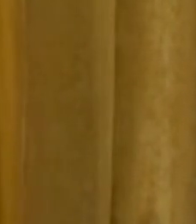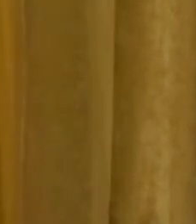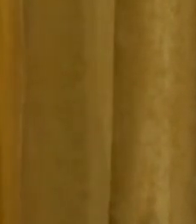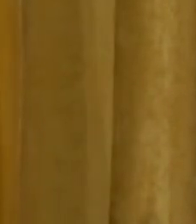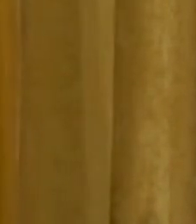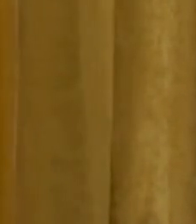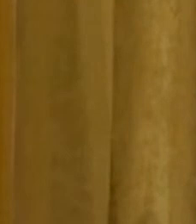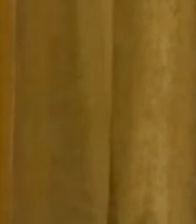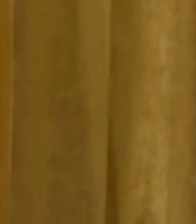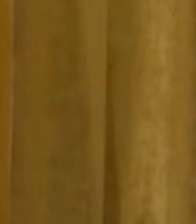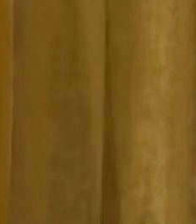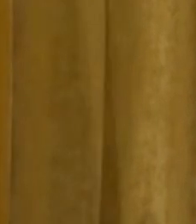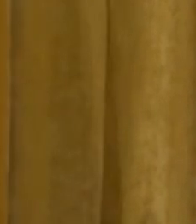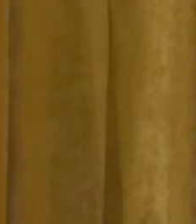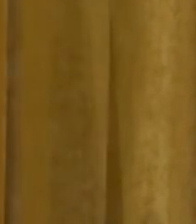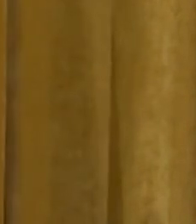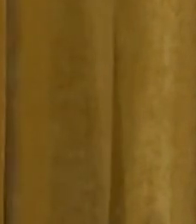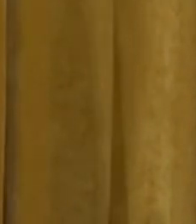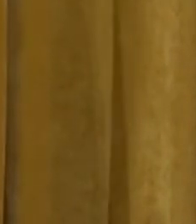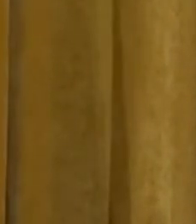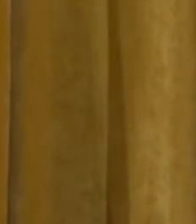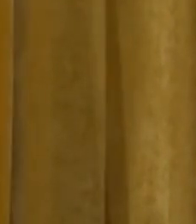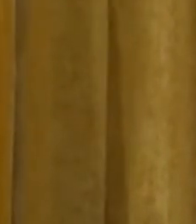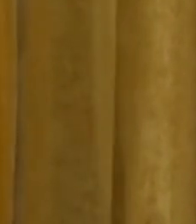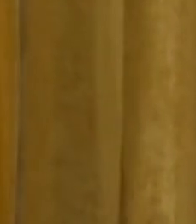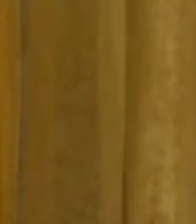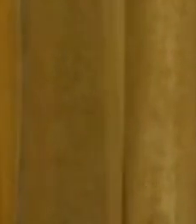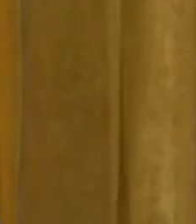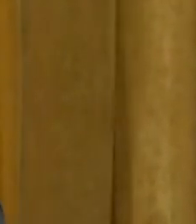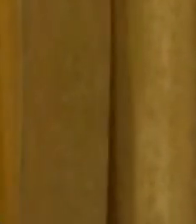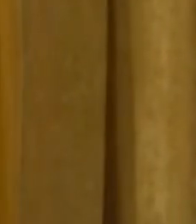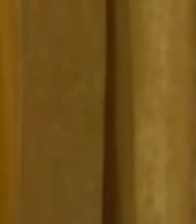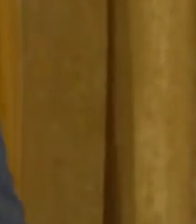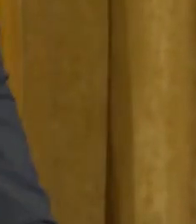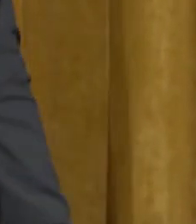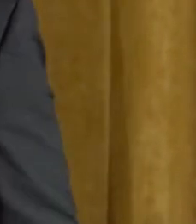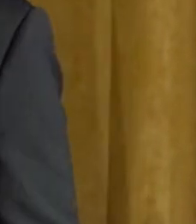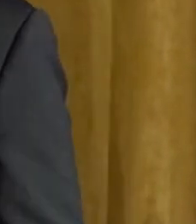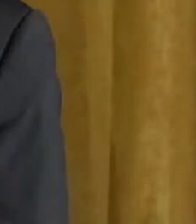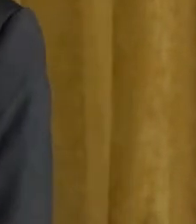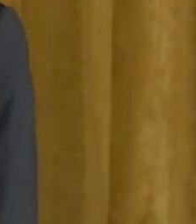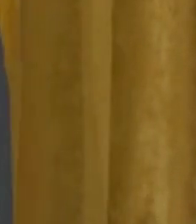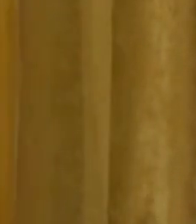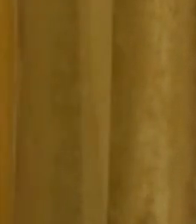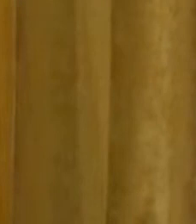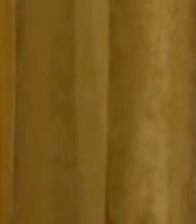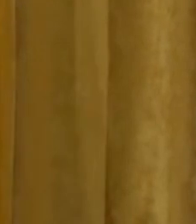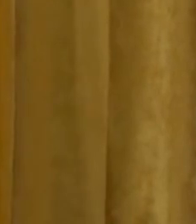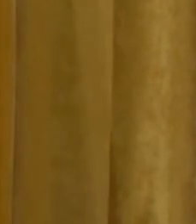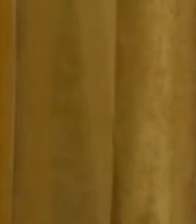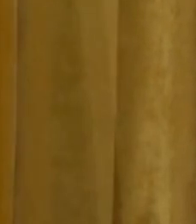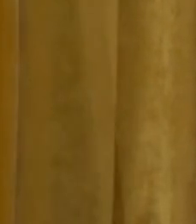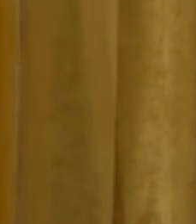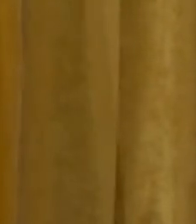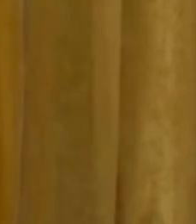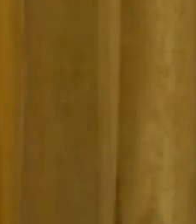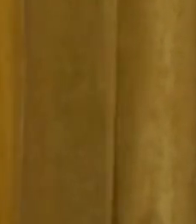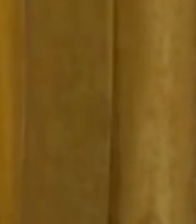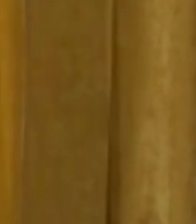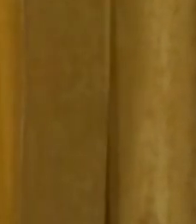this inspiring film. I wish my grandfather were around for me to ask